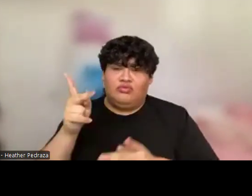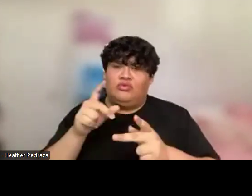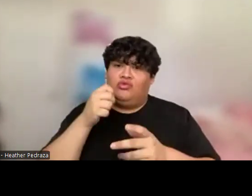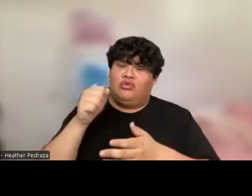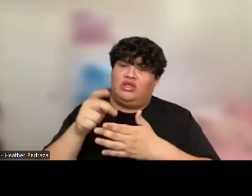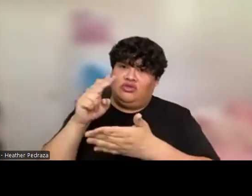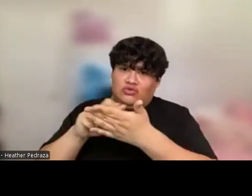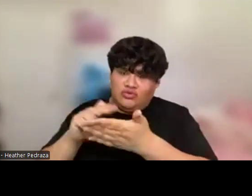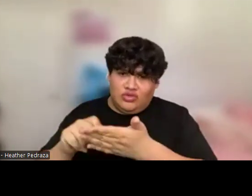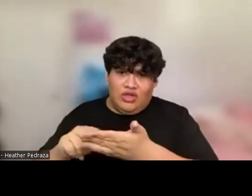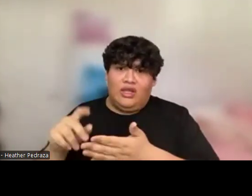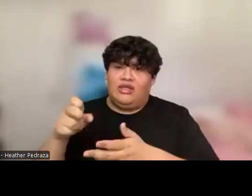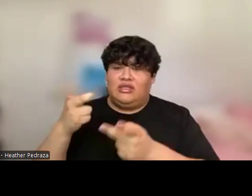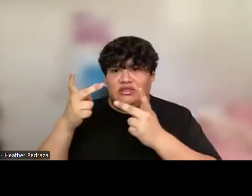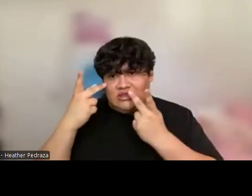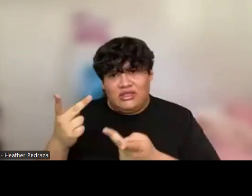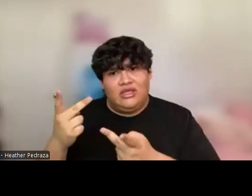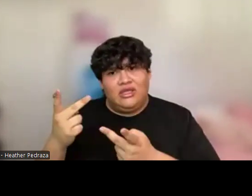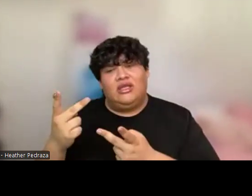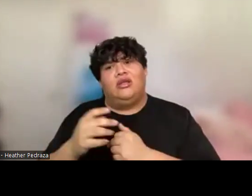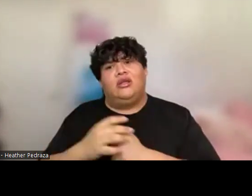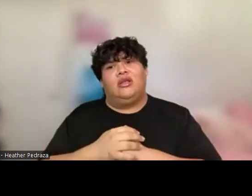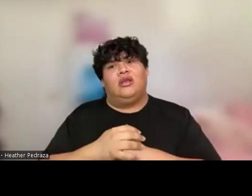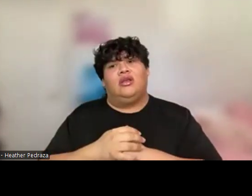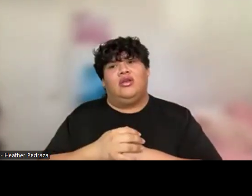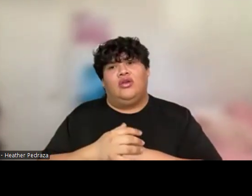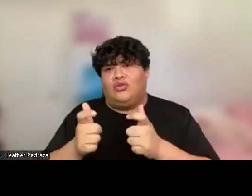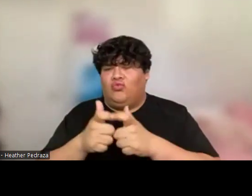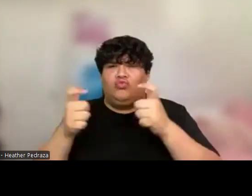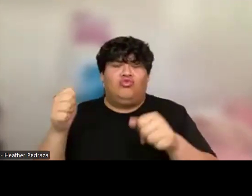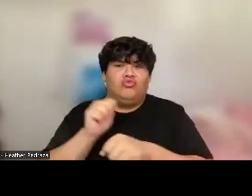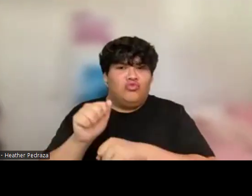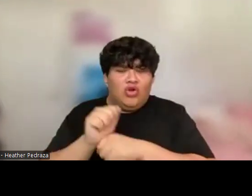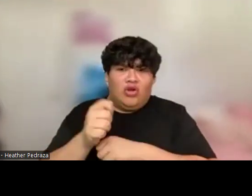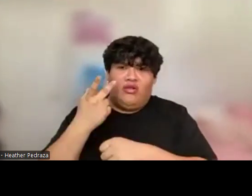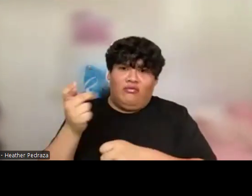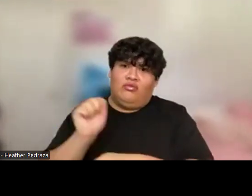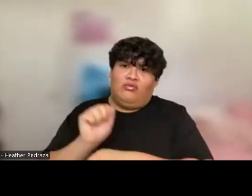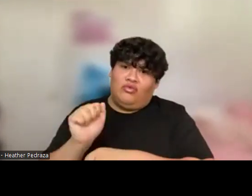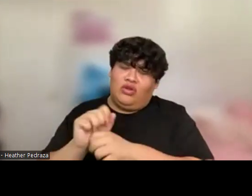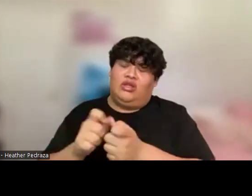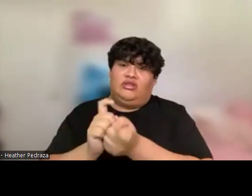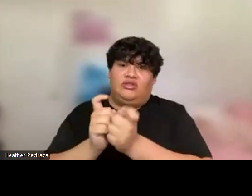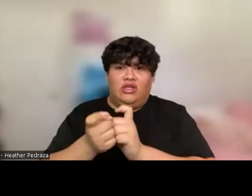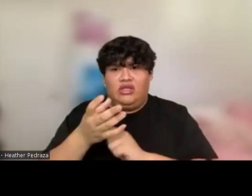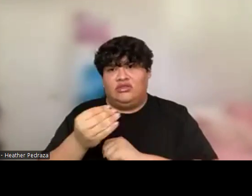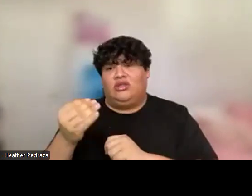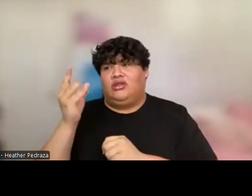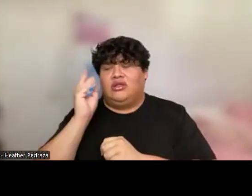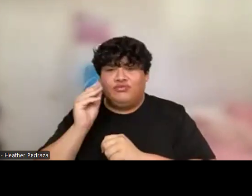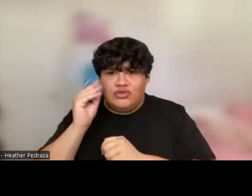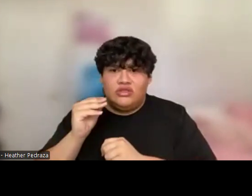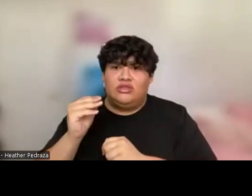what we're doing can see the enormous amount of work and professional expertise that's going into